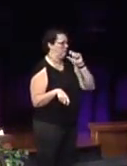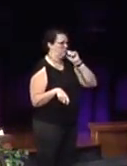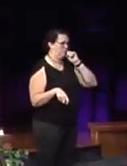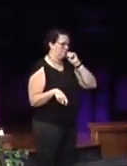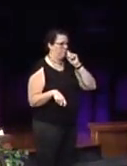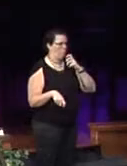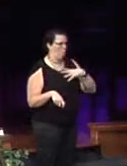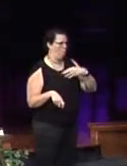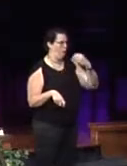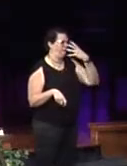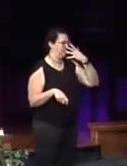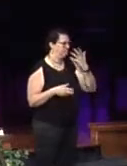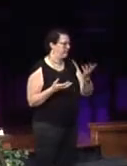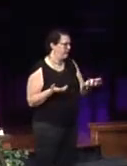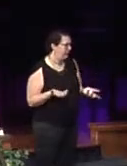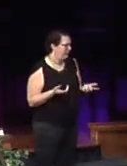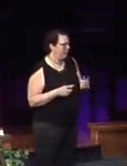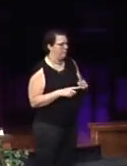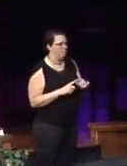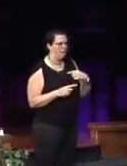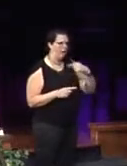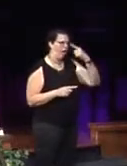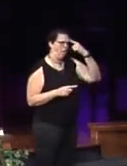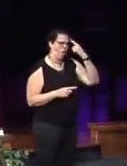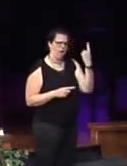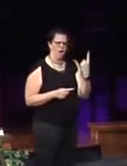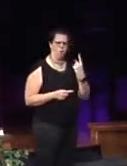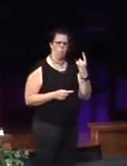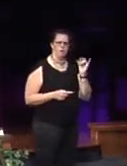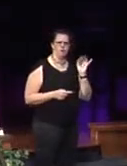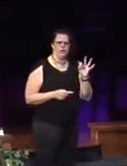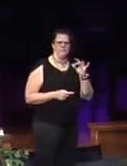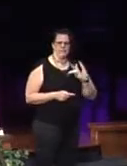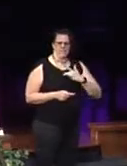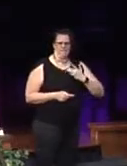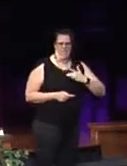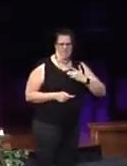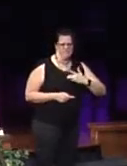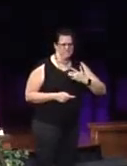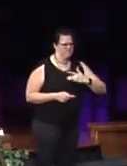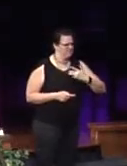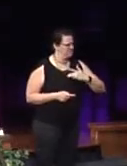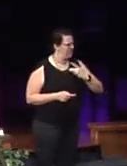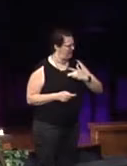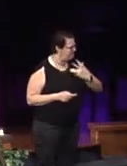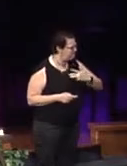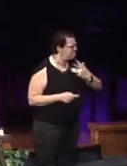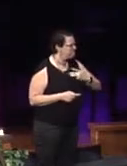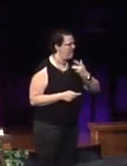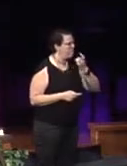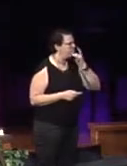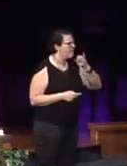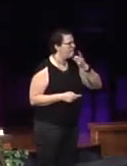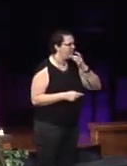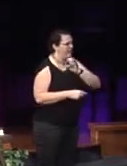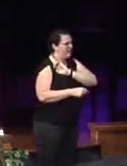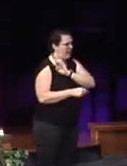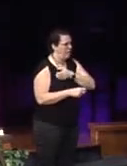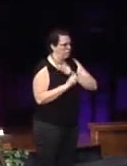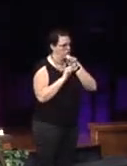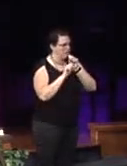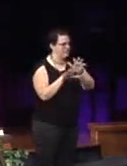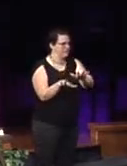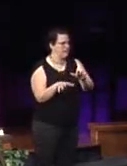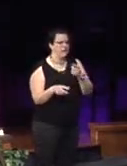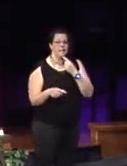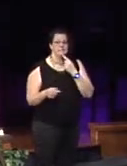in a while, but I thought, I wonder if he felt it. I wonder if he felt this light. And he said